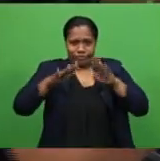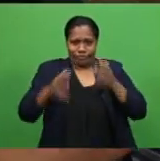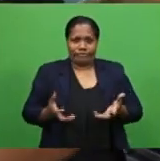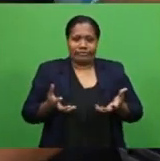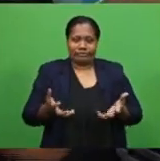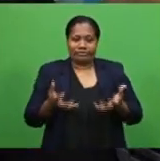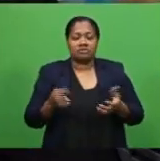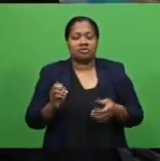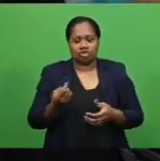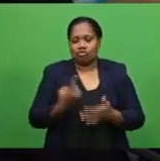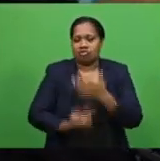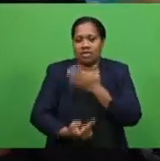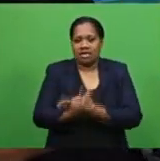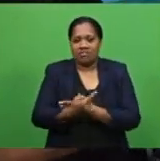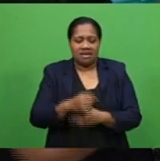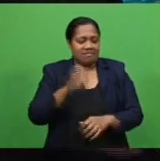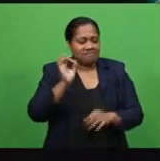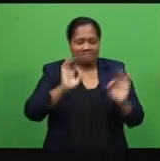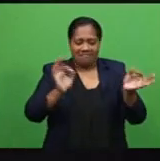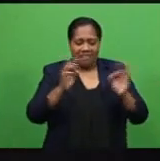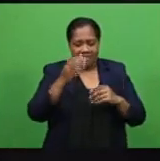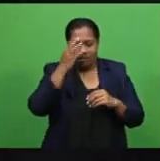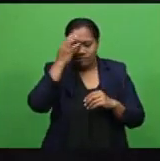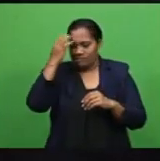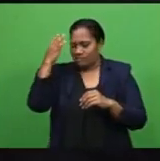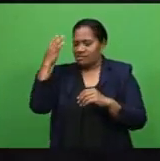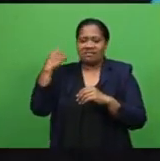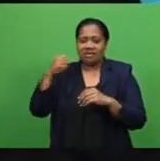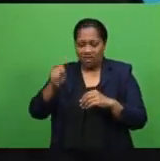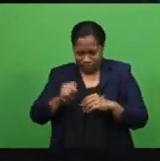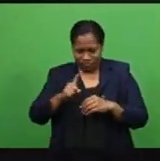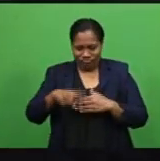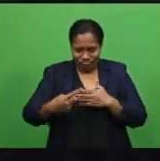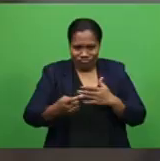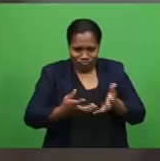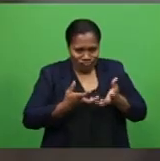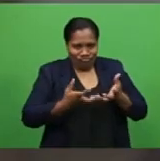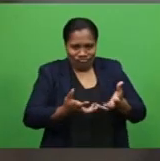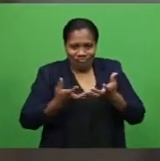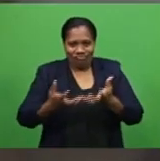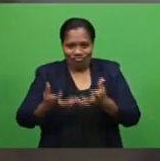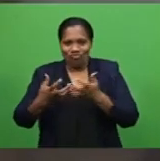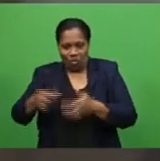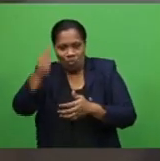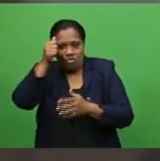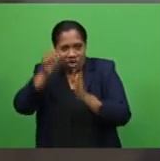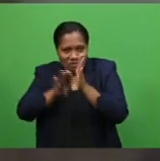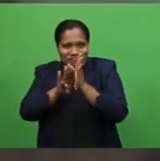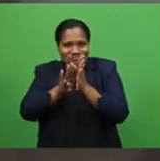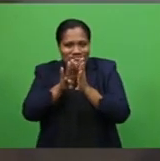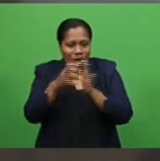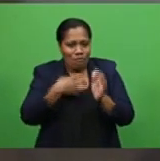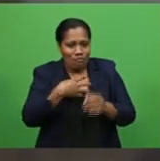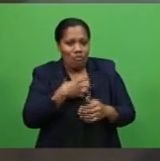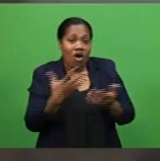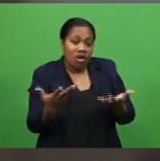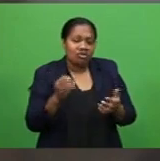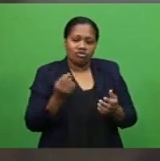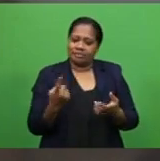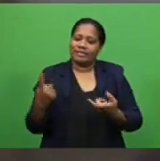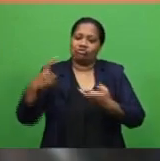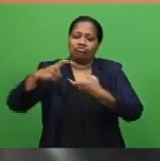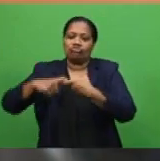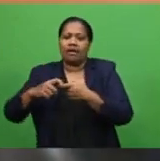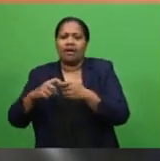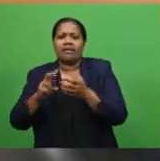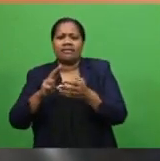no turning back from there onwards as he knew cooking would take him to greater heights. I joined university in FNU in Nasese.